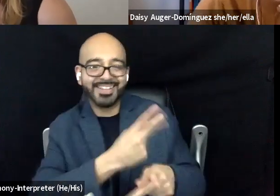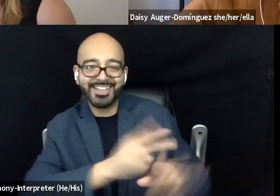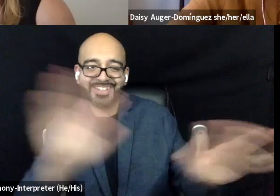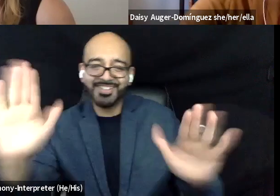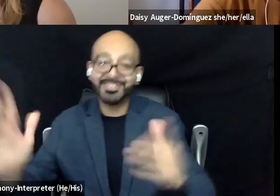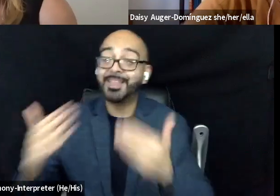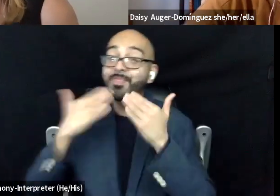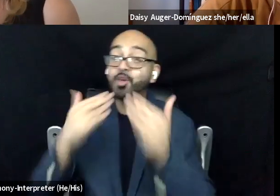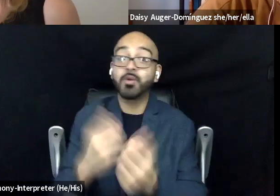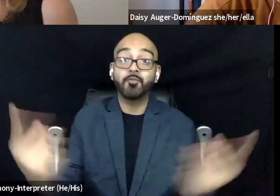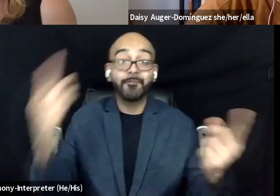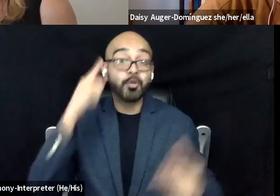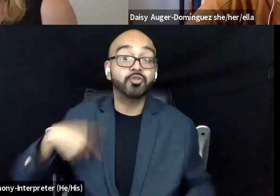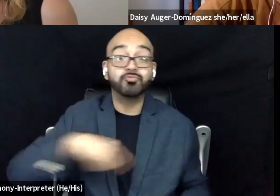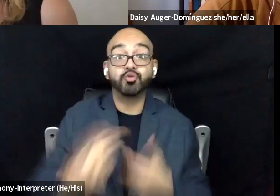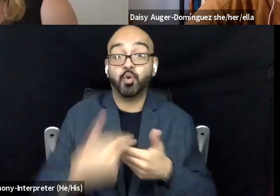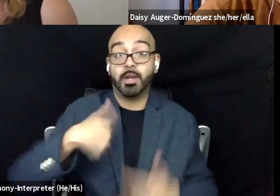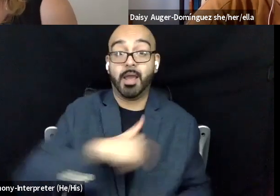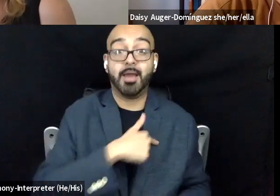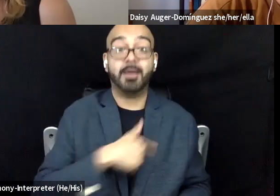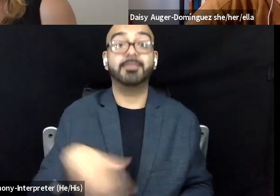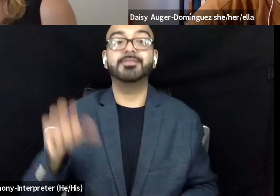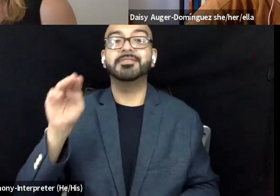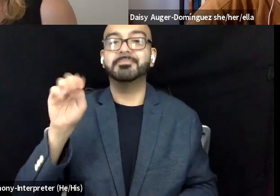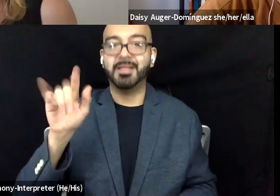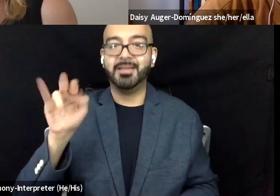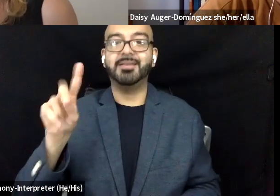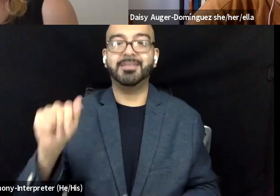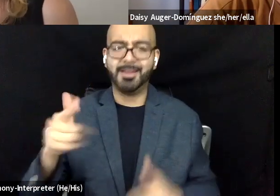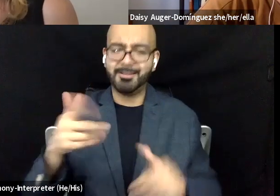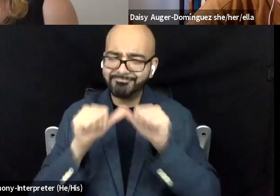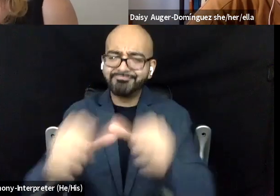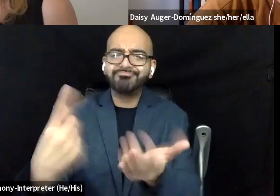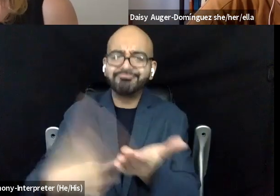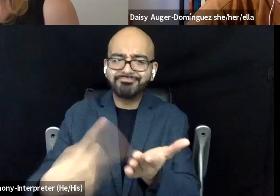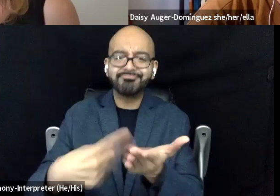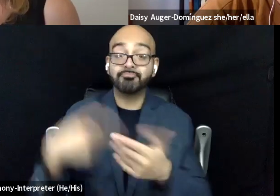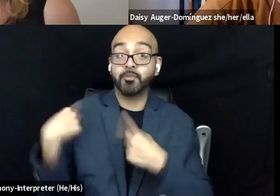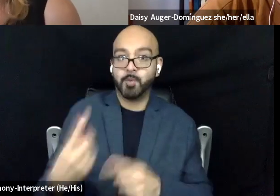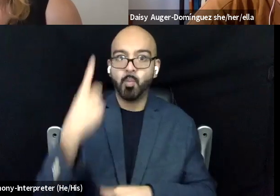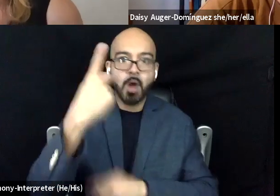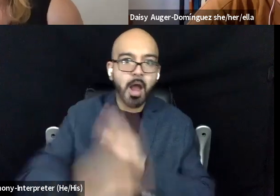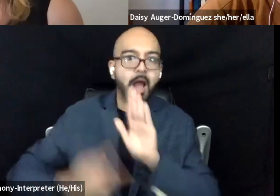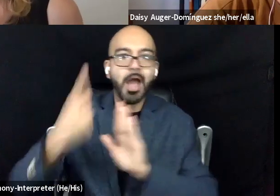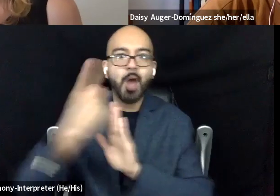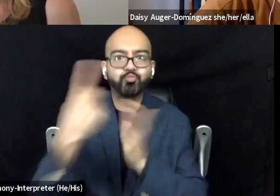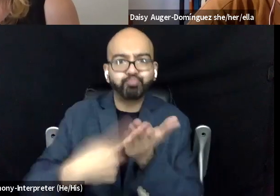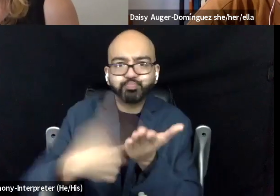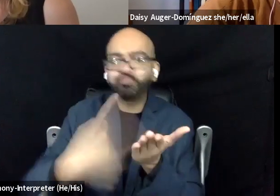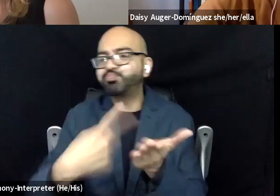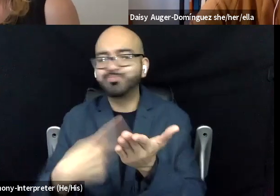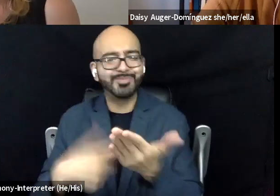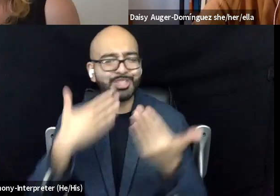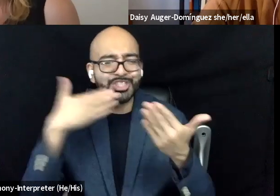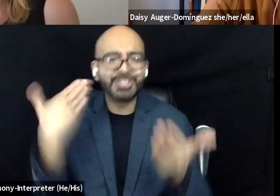for joining us. So keep this going. We've been talking for an hour about this and so much good stuff here. Keep the